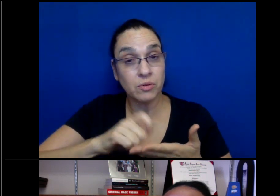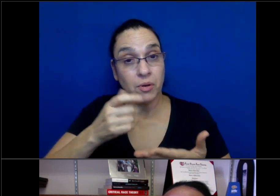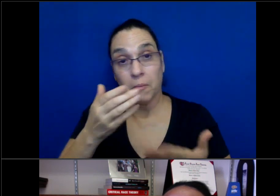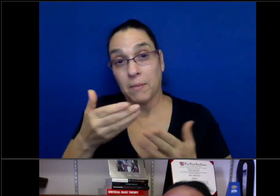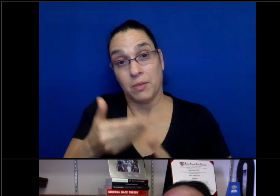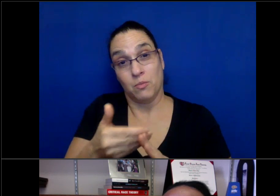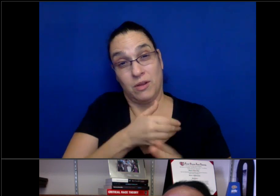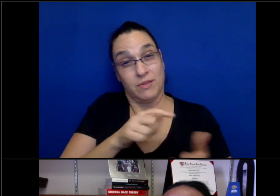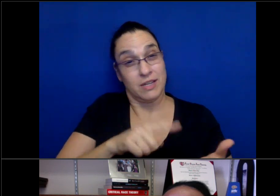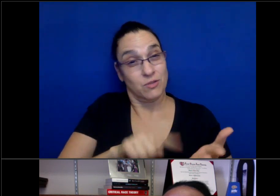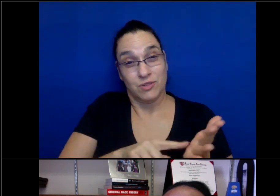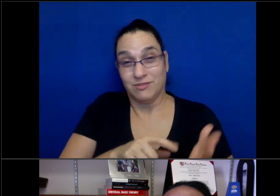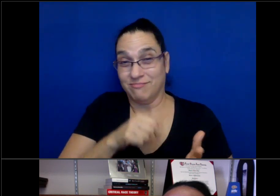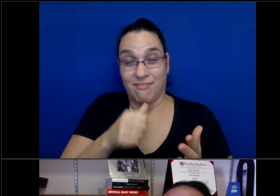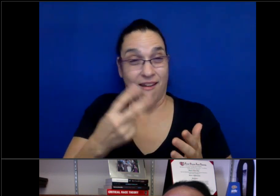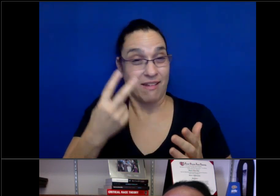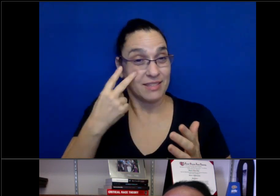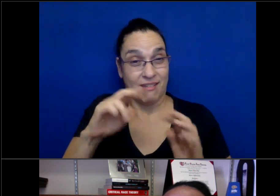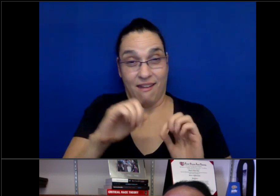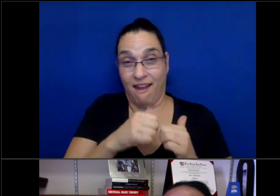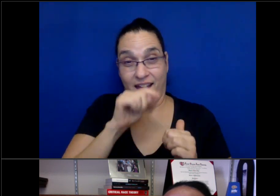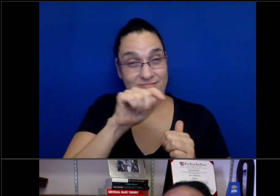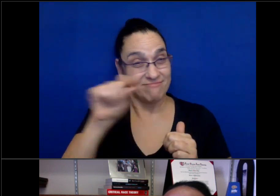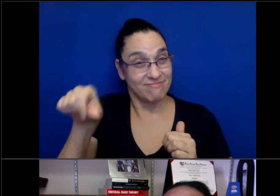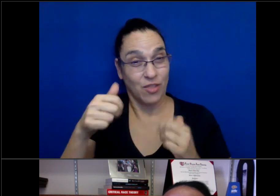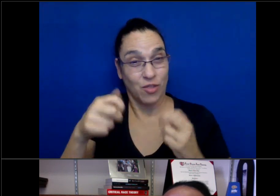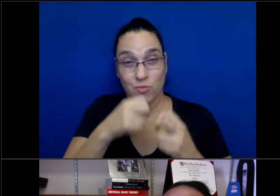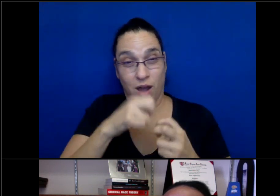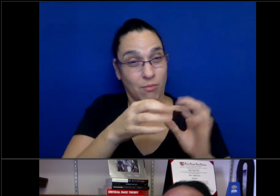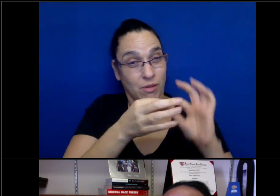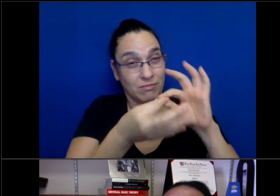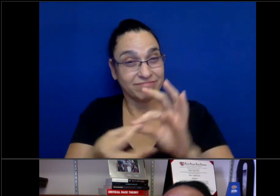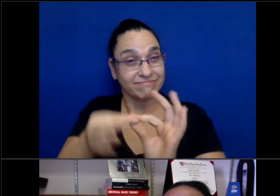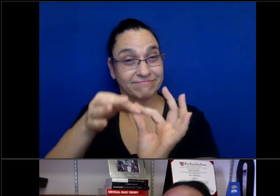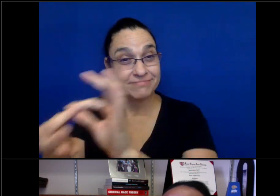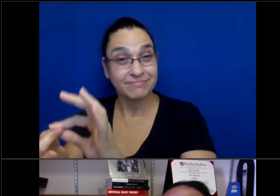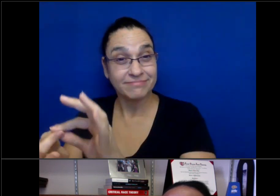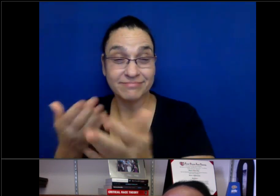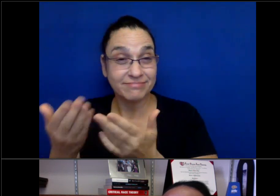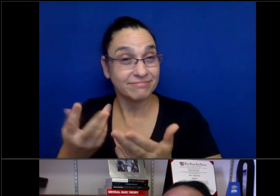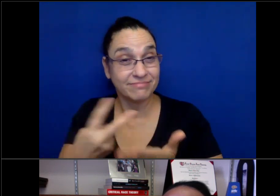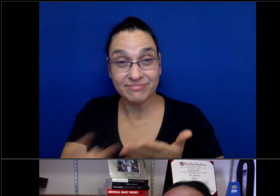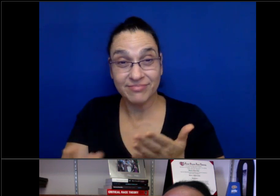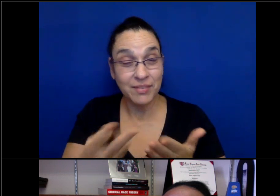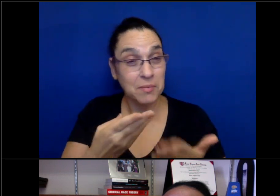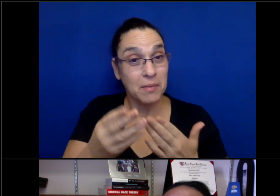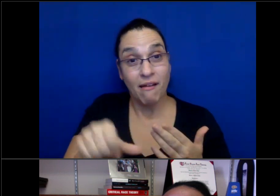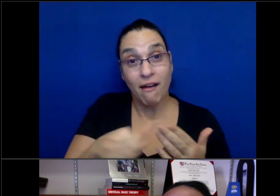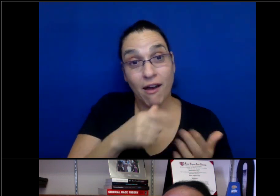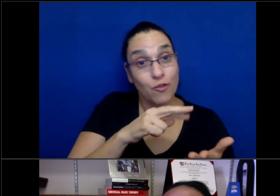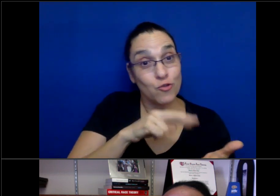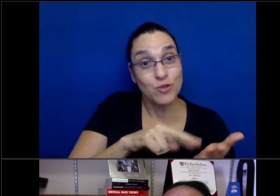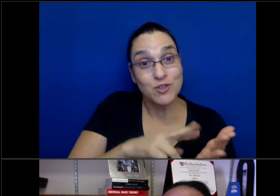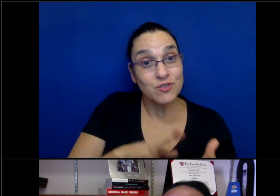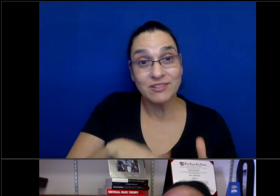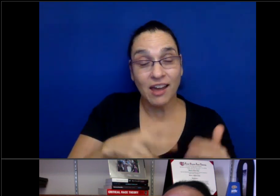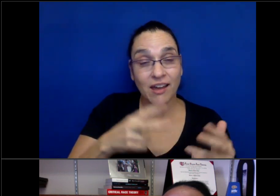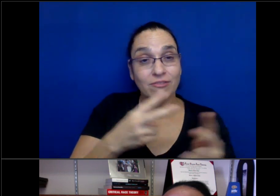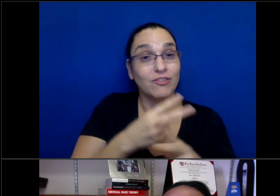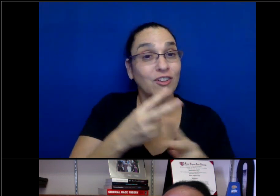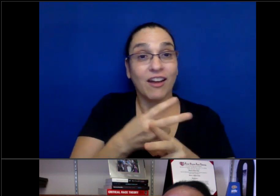did not see the connection to the other problems, or they didn't have the right solution. So by building suspense, I would say